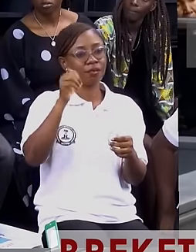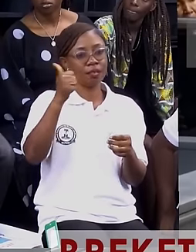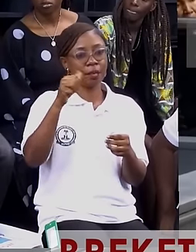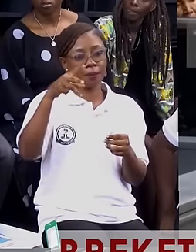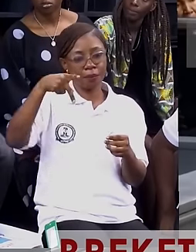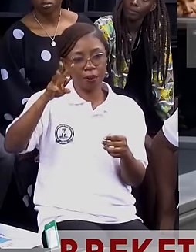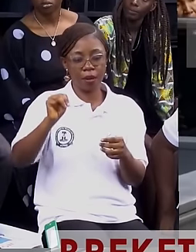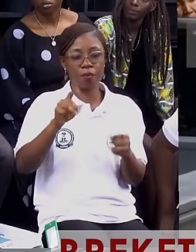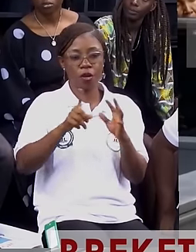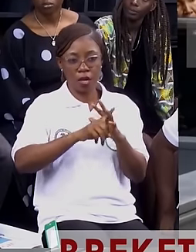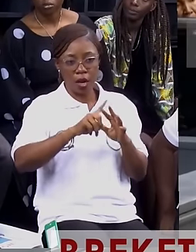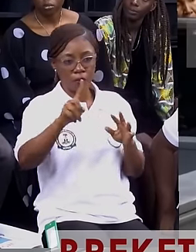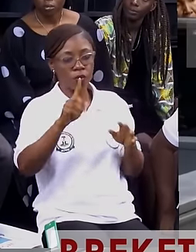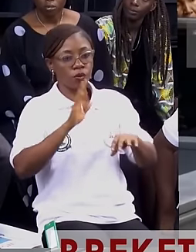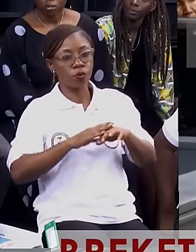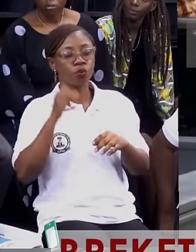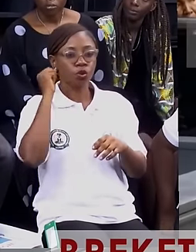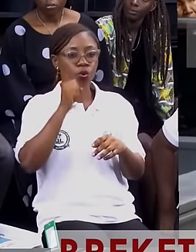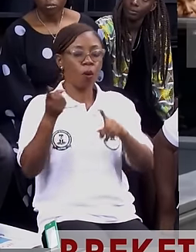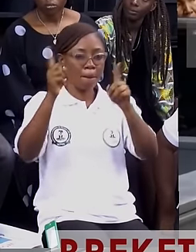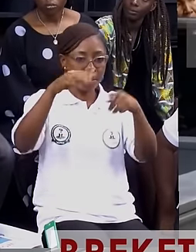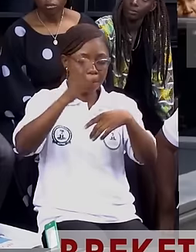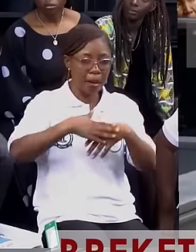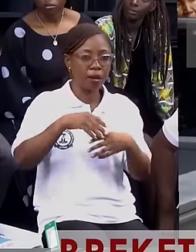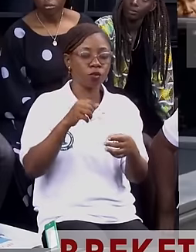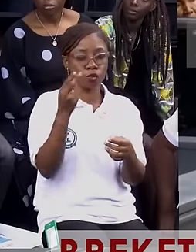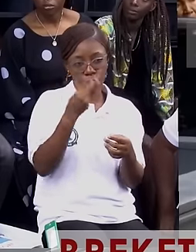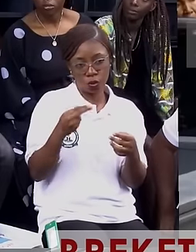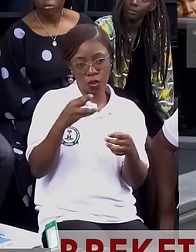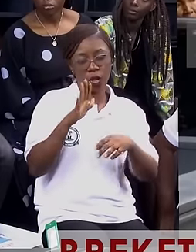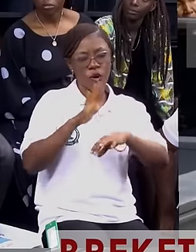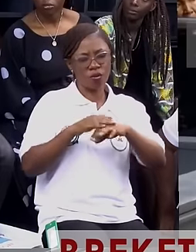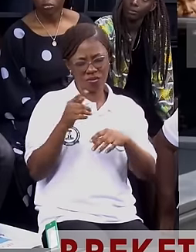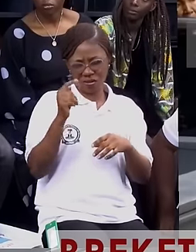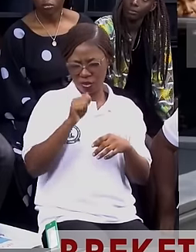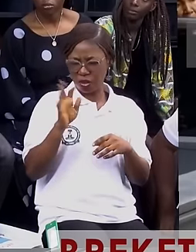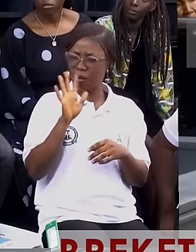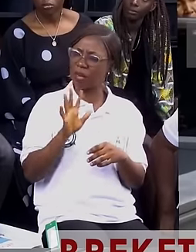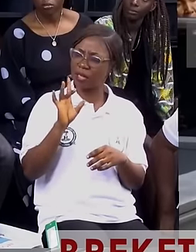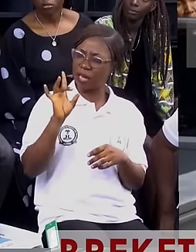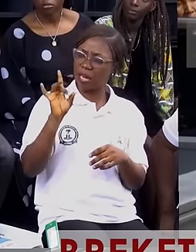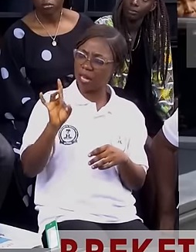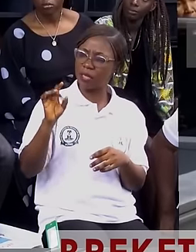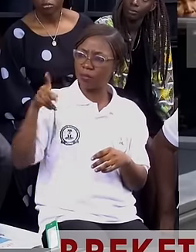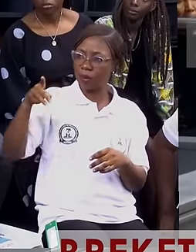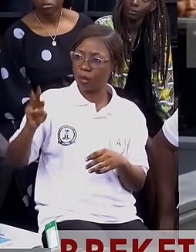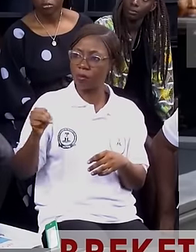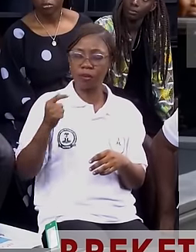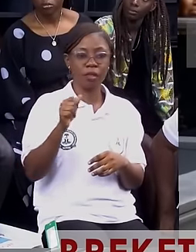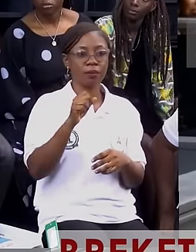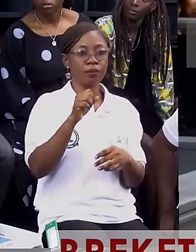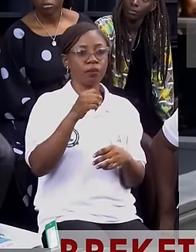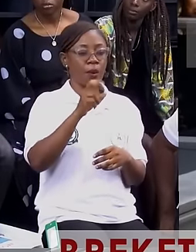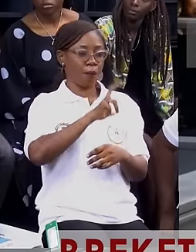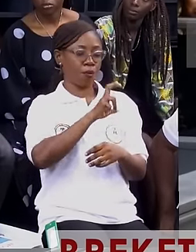left, and they said we should come back on Thursday. So on Tuesday, around 8 p.m., Inspector Bala, the same inspector